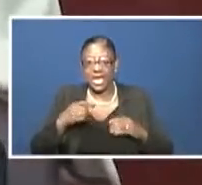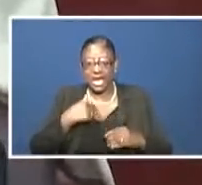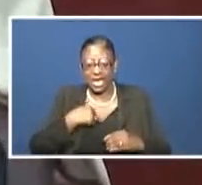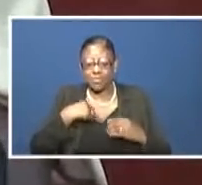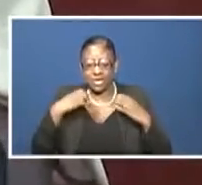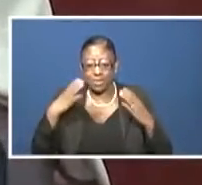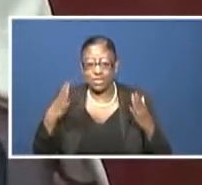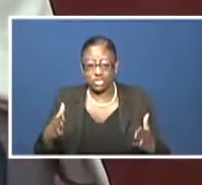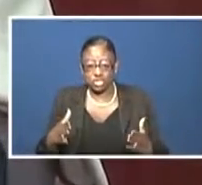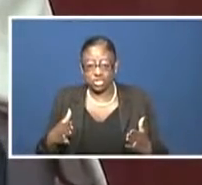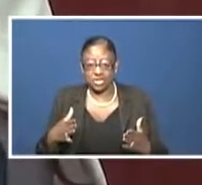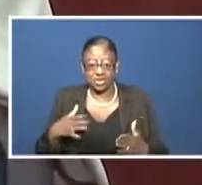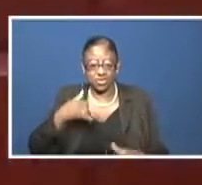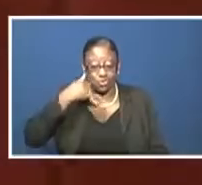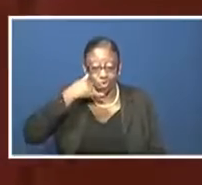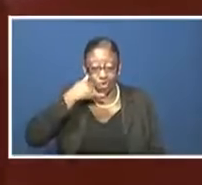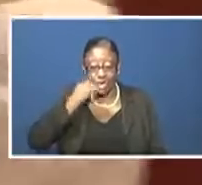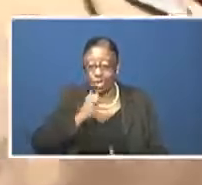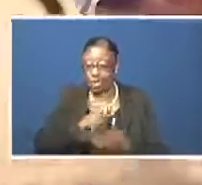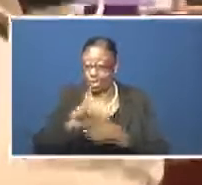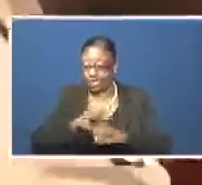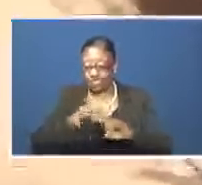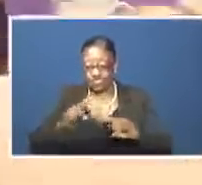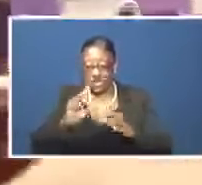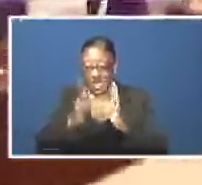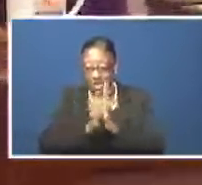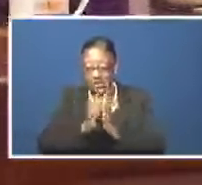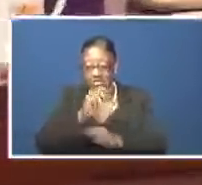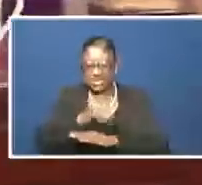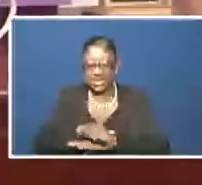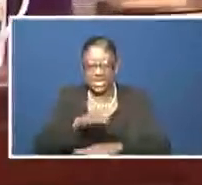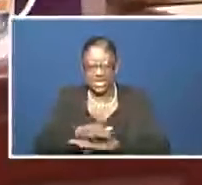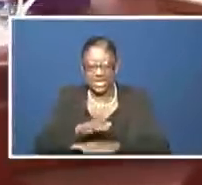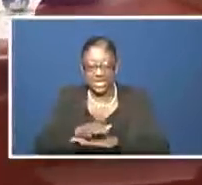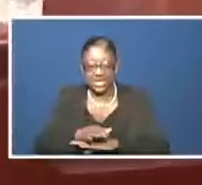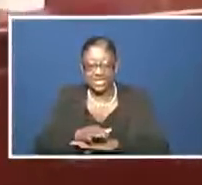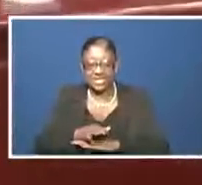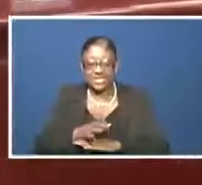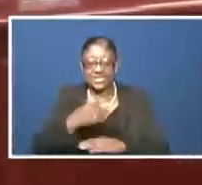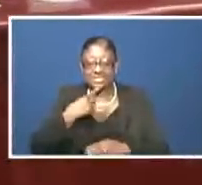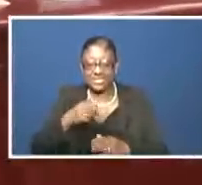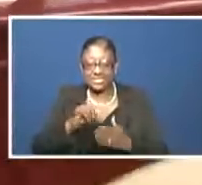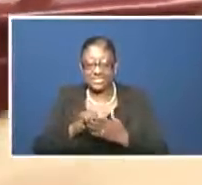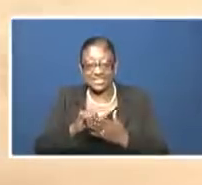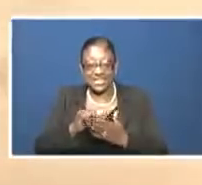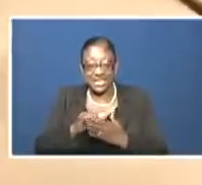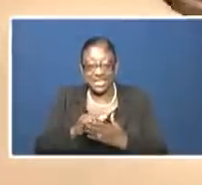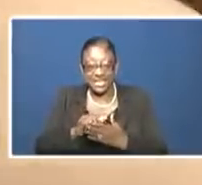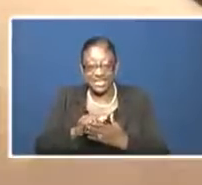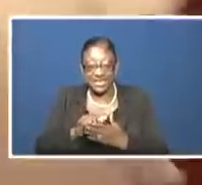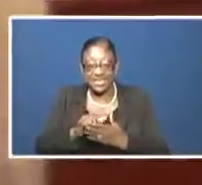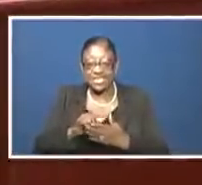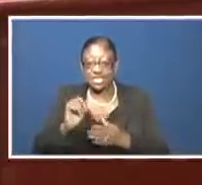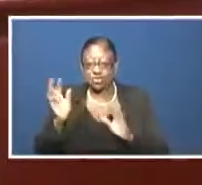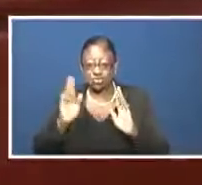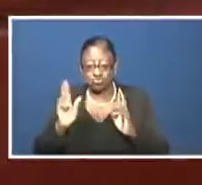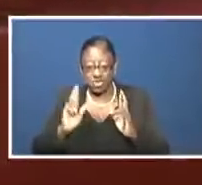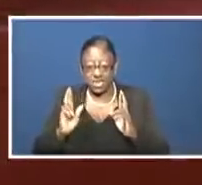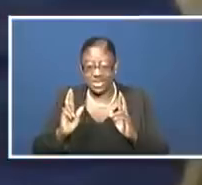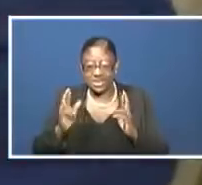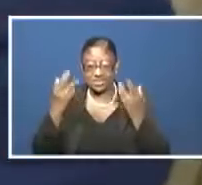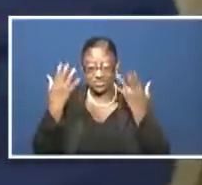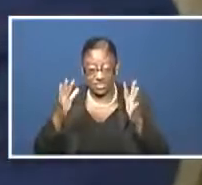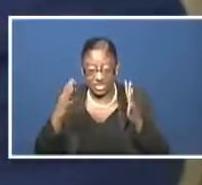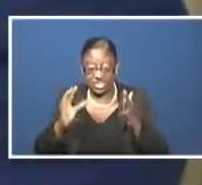I'm still getting called all hours of the night. And believe it or not, the outgoing police commissioner was ready to demit office in April.